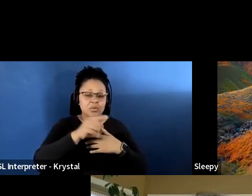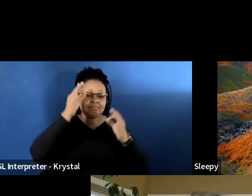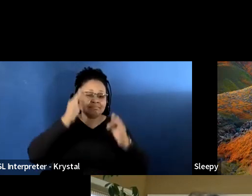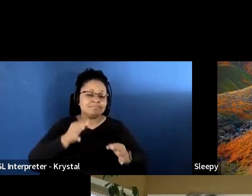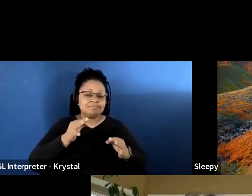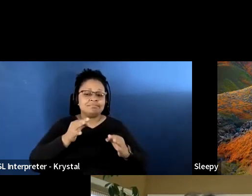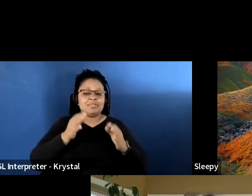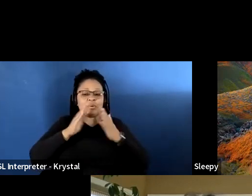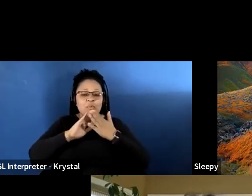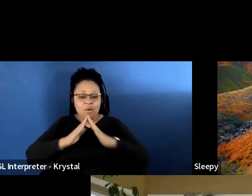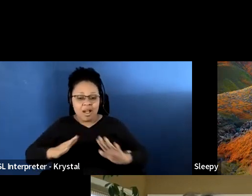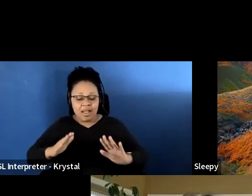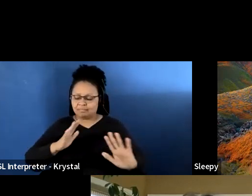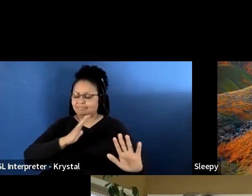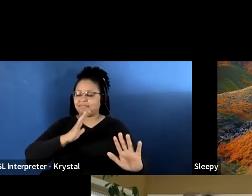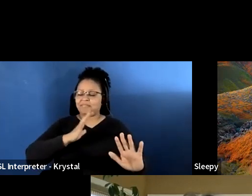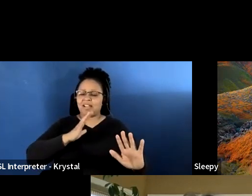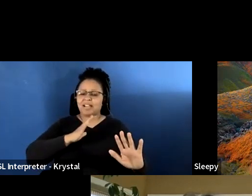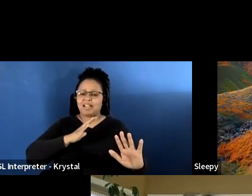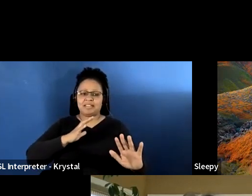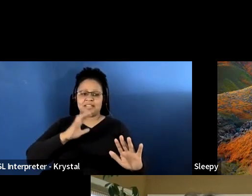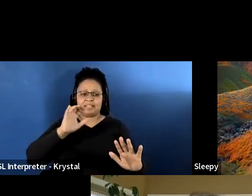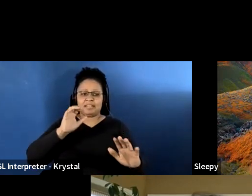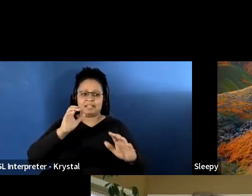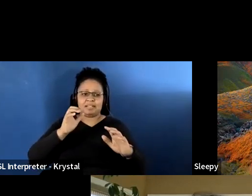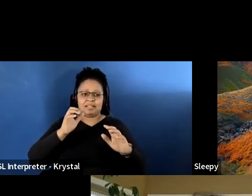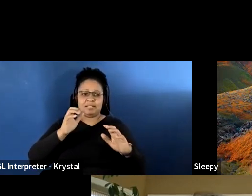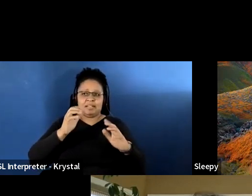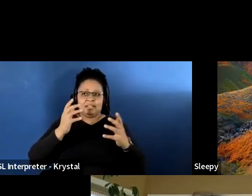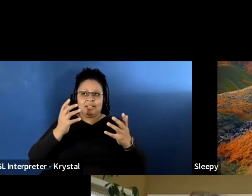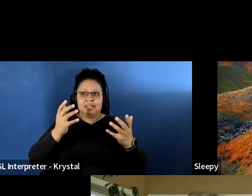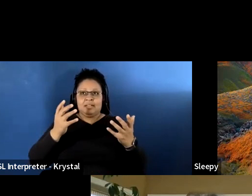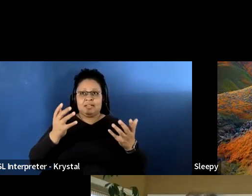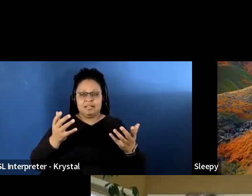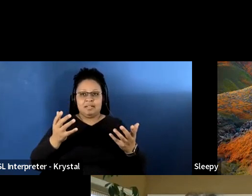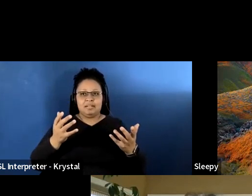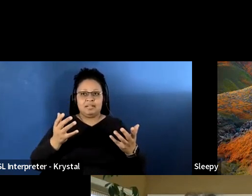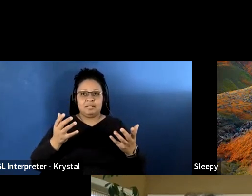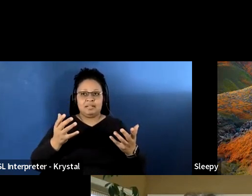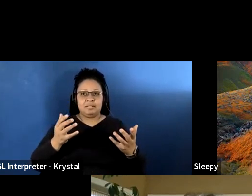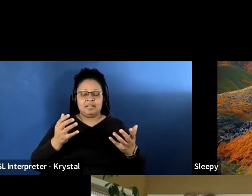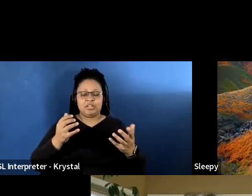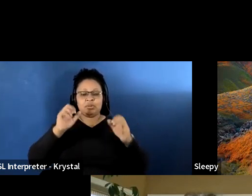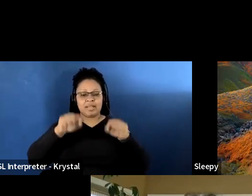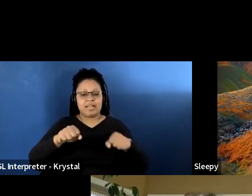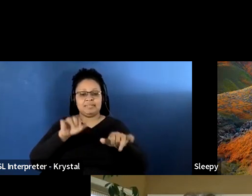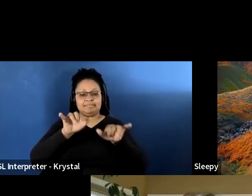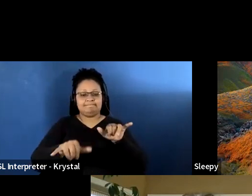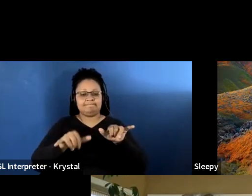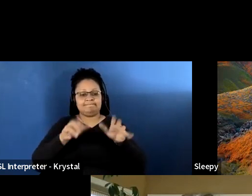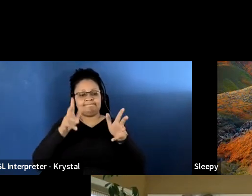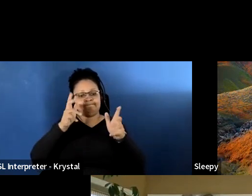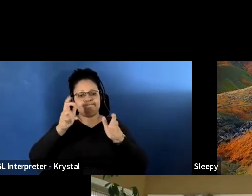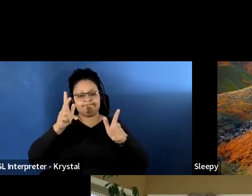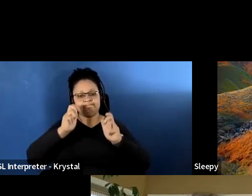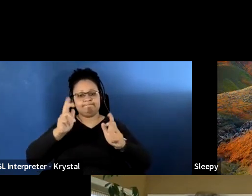little bit more quiet, which is perfectly okay, because that's a lot of times, to be there and absorb and to help